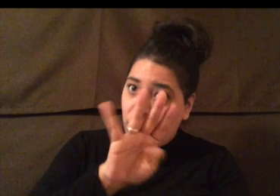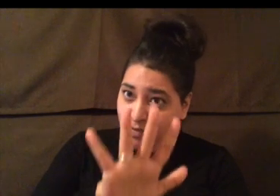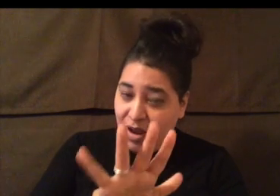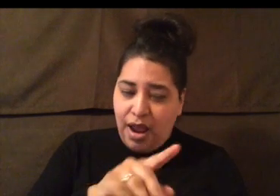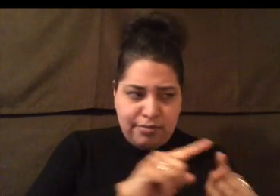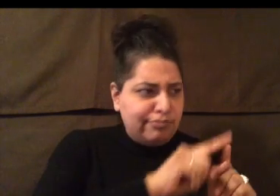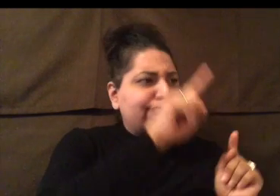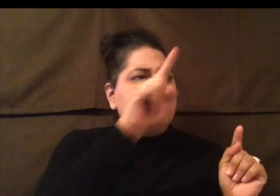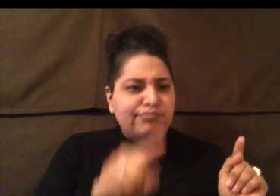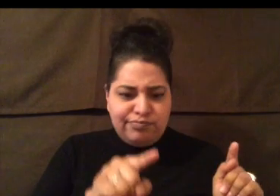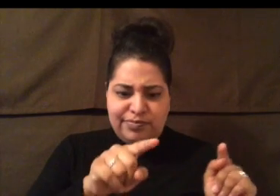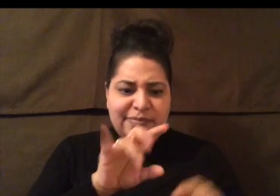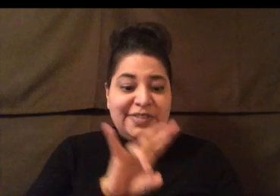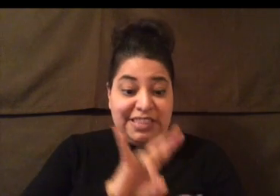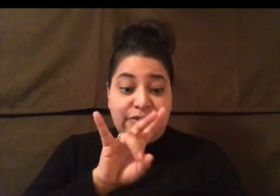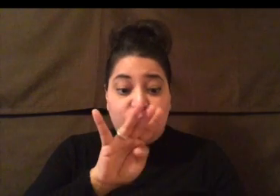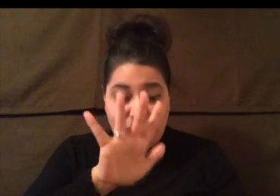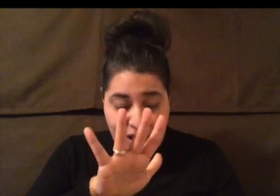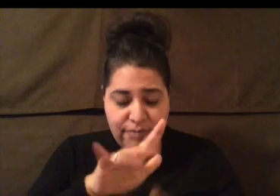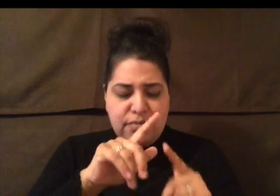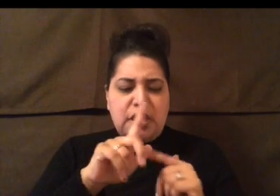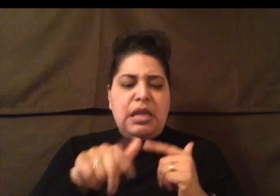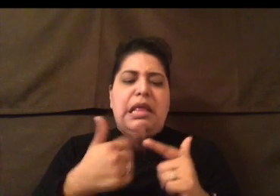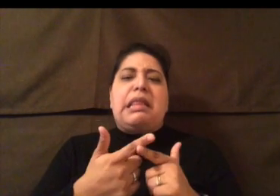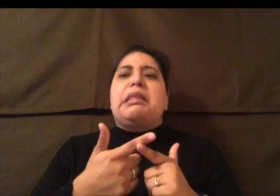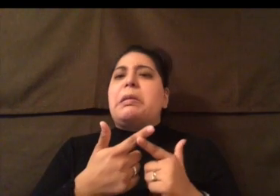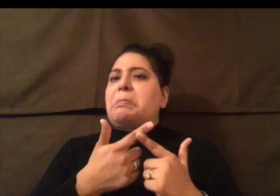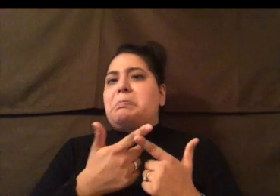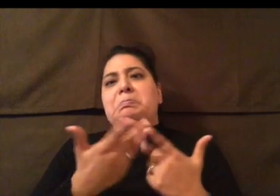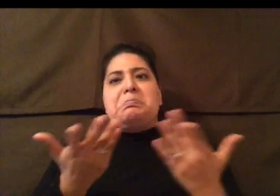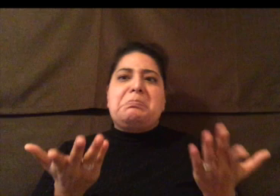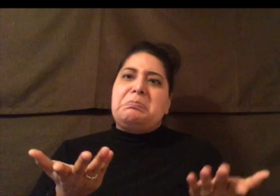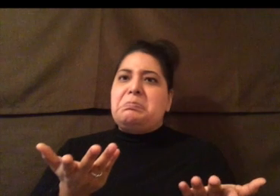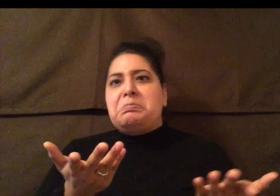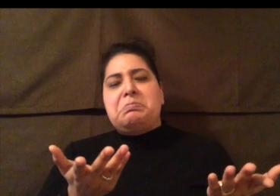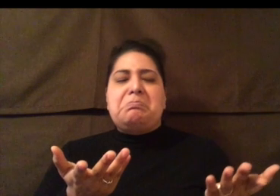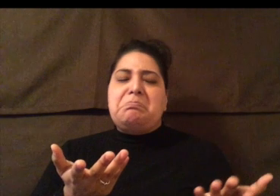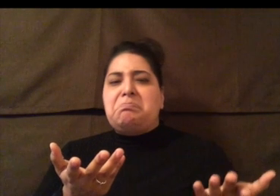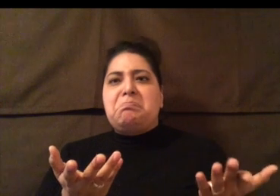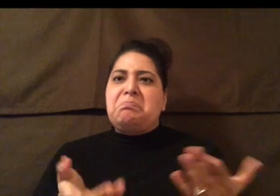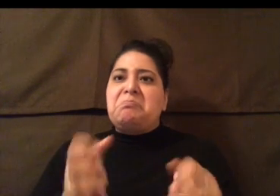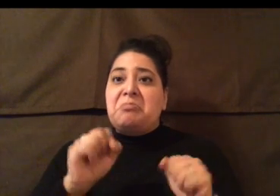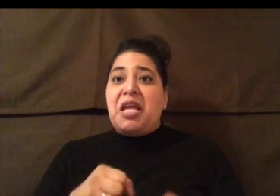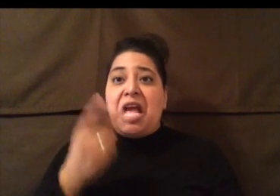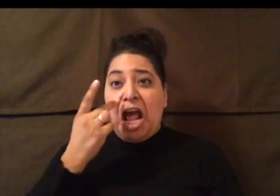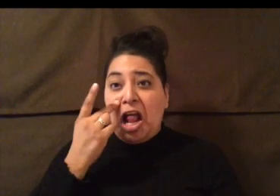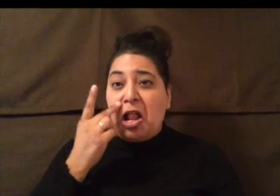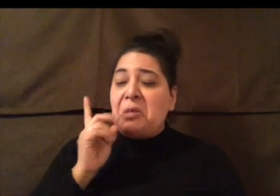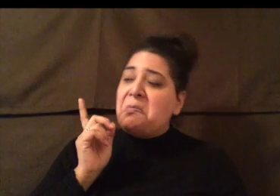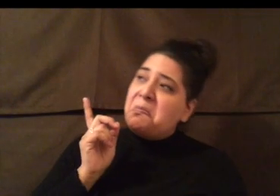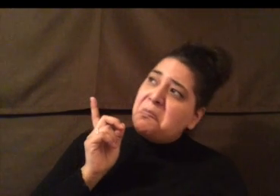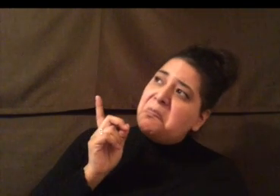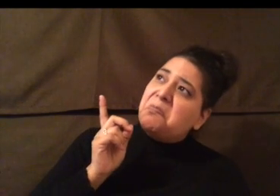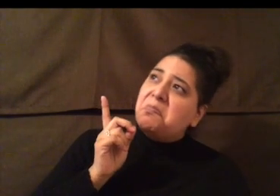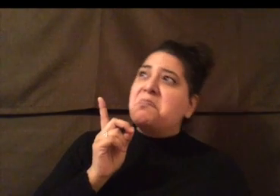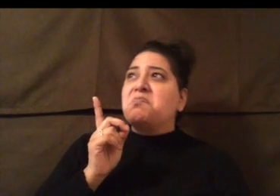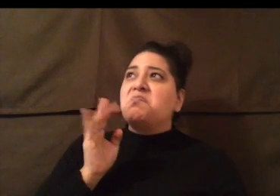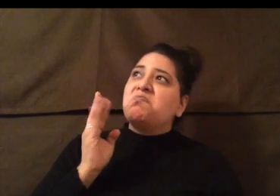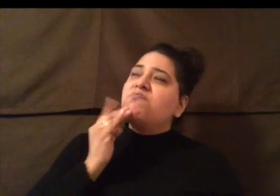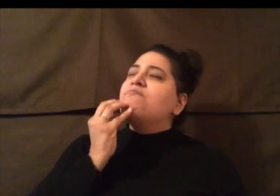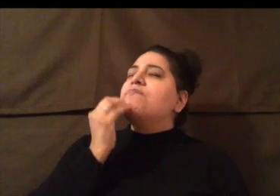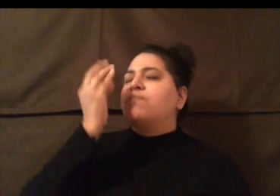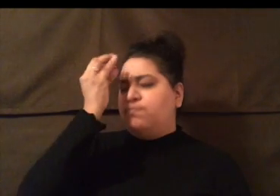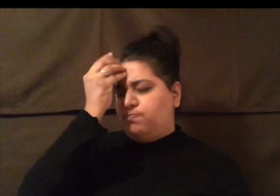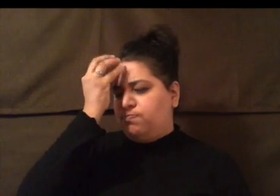to go from 6:45. They'll add a whole hour, which will put them at